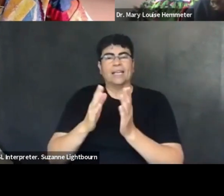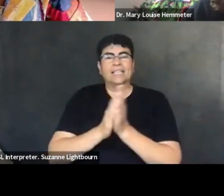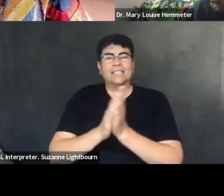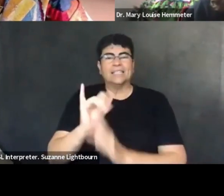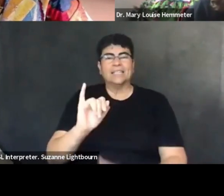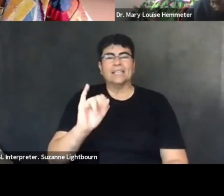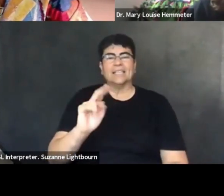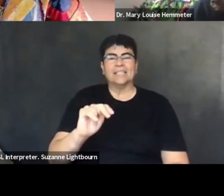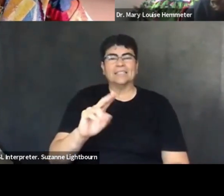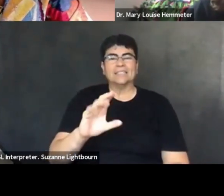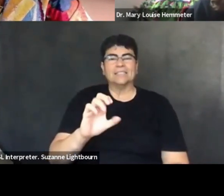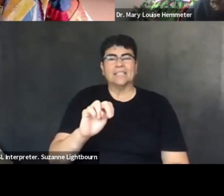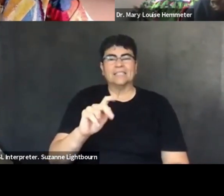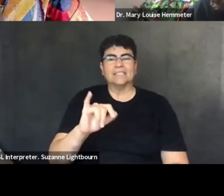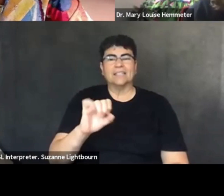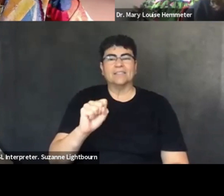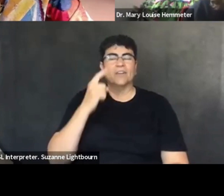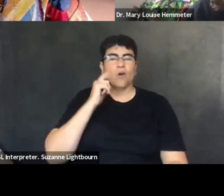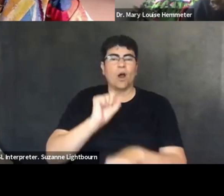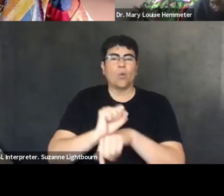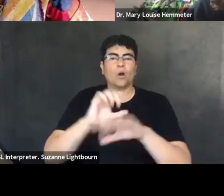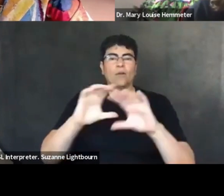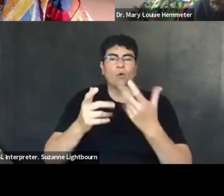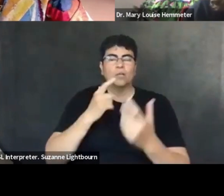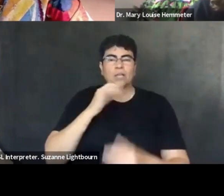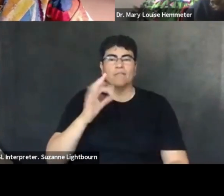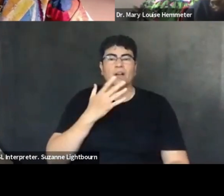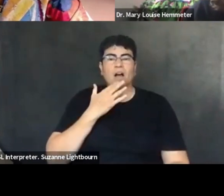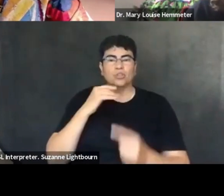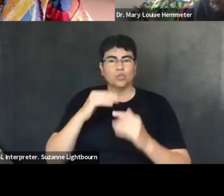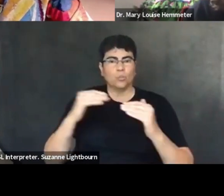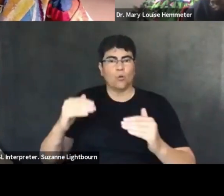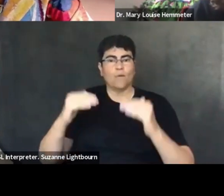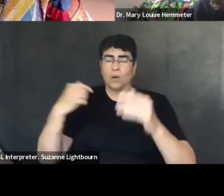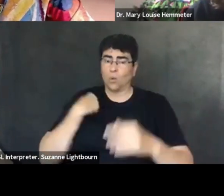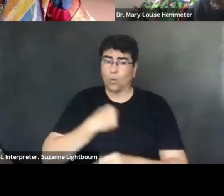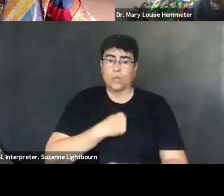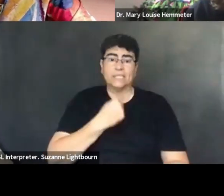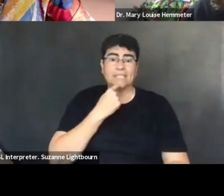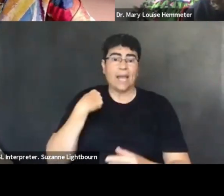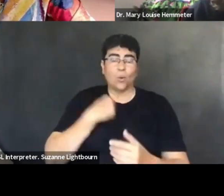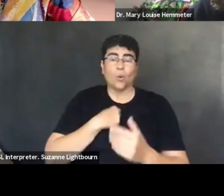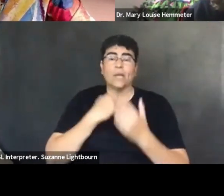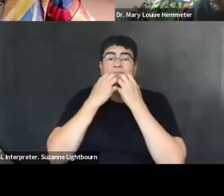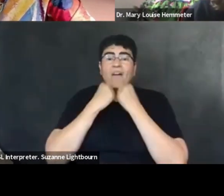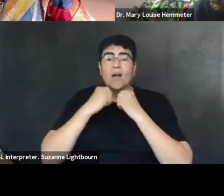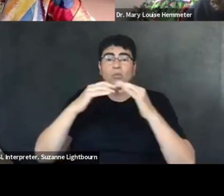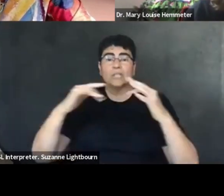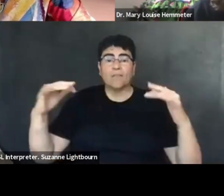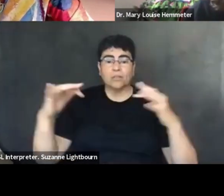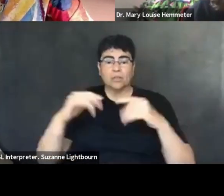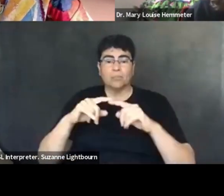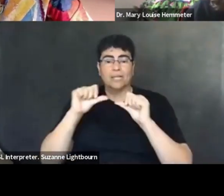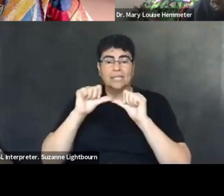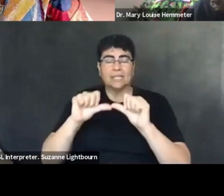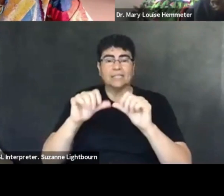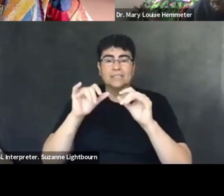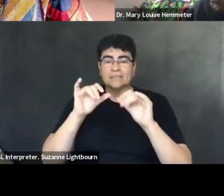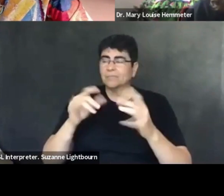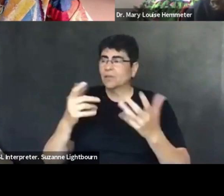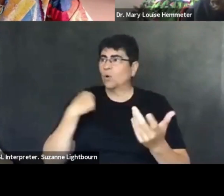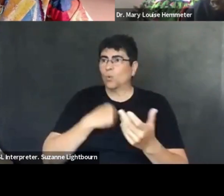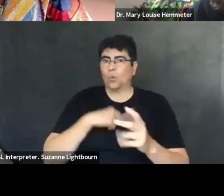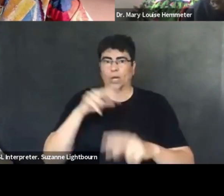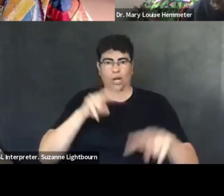workforce of color to move up. We say we value diversity, but what consistently, when you look across